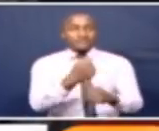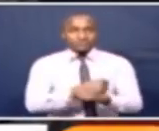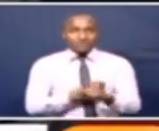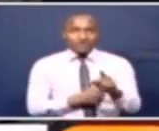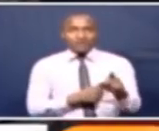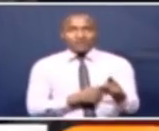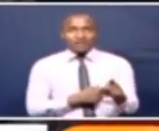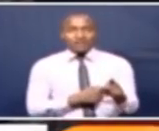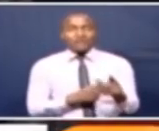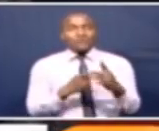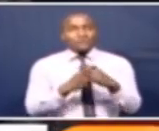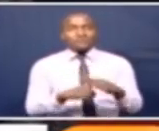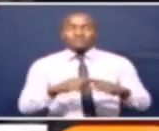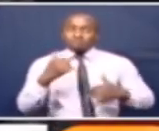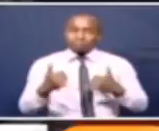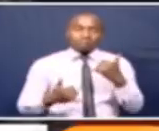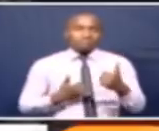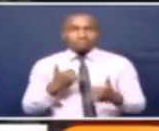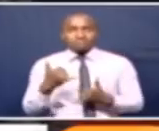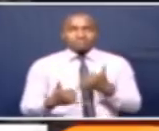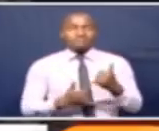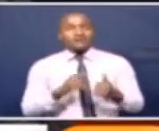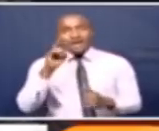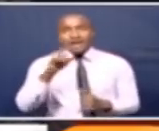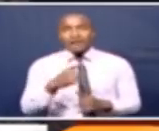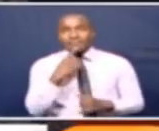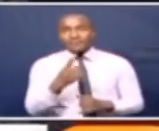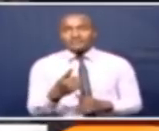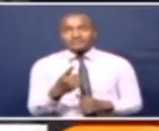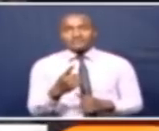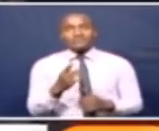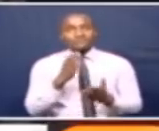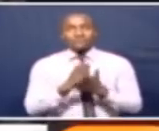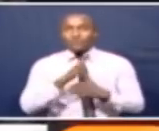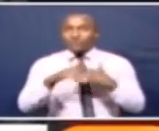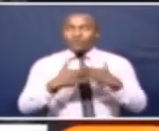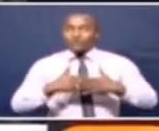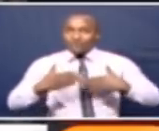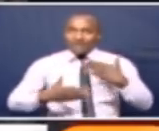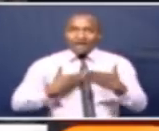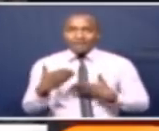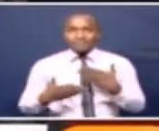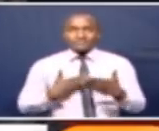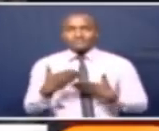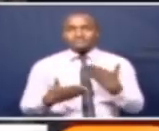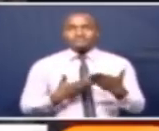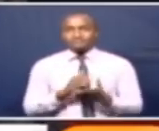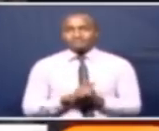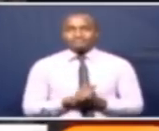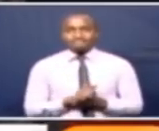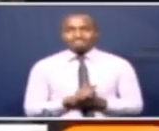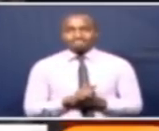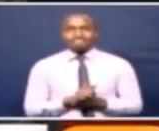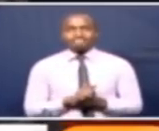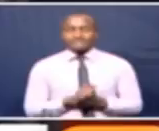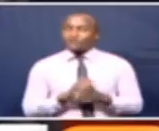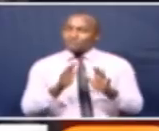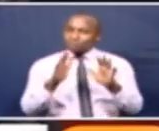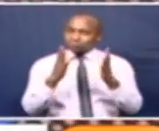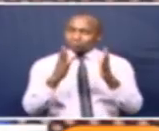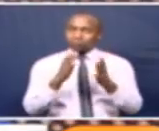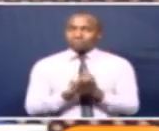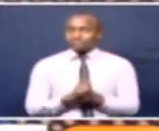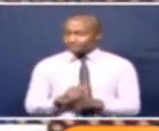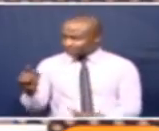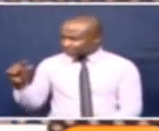and we started celebrating, and I must say we were really happy. Yeah. we were really happy and we appreciated.